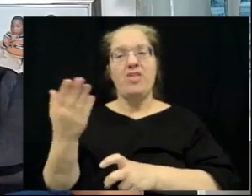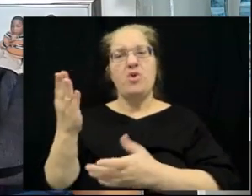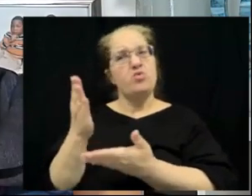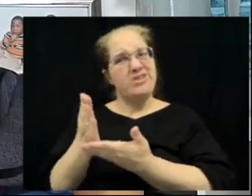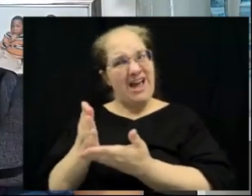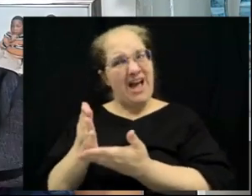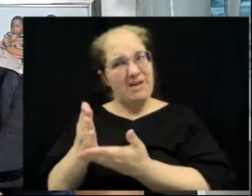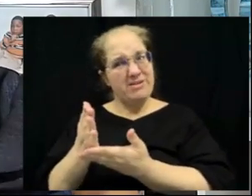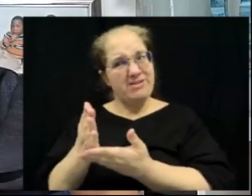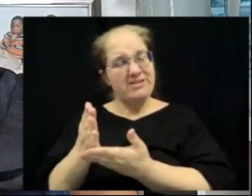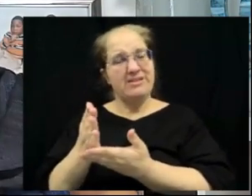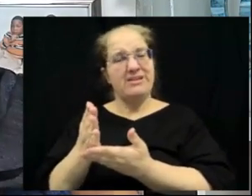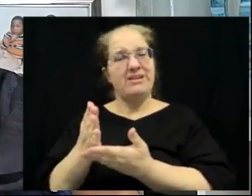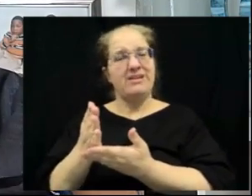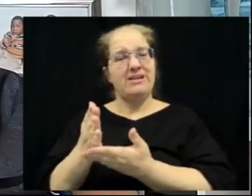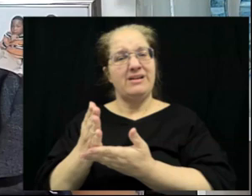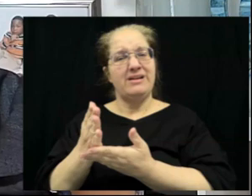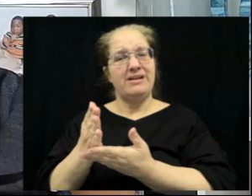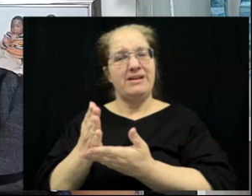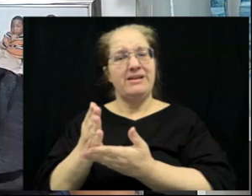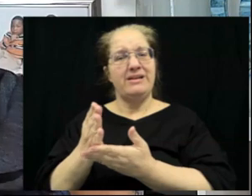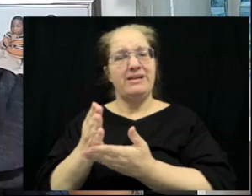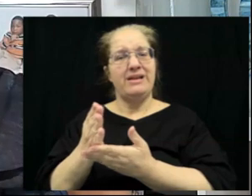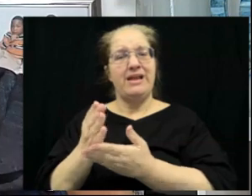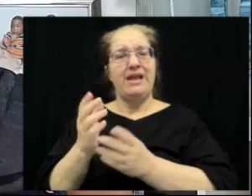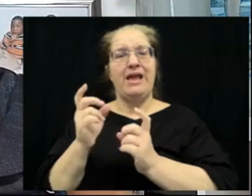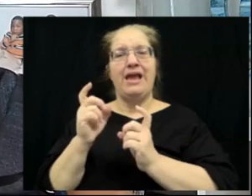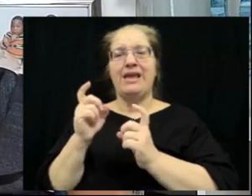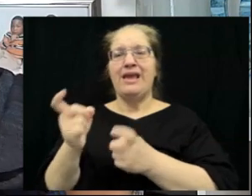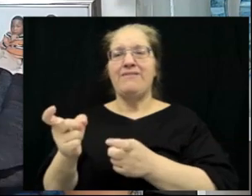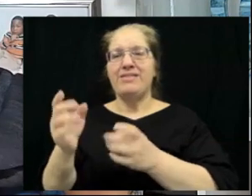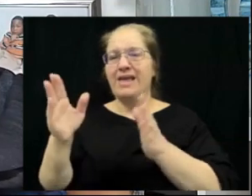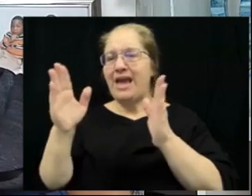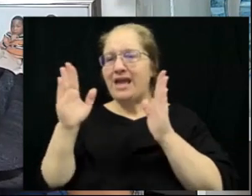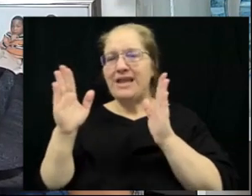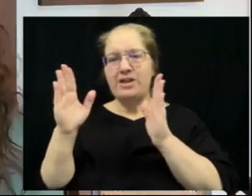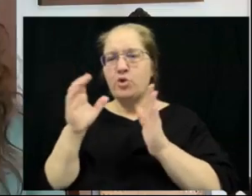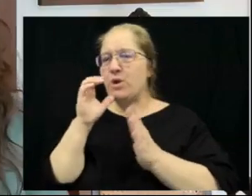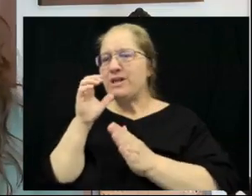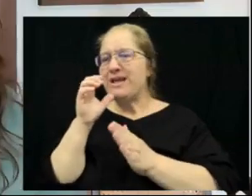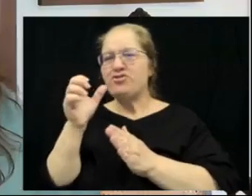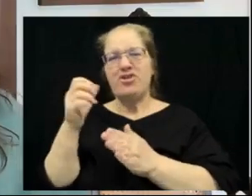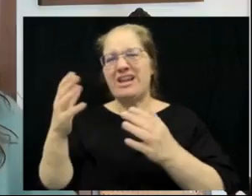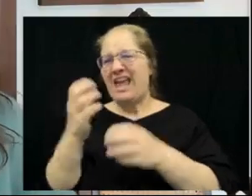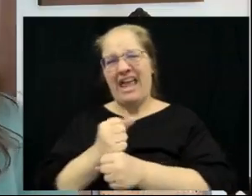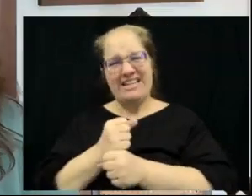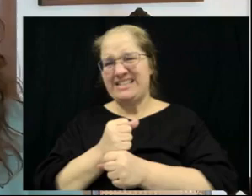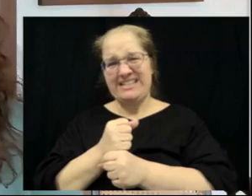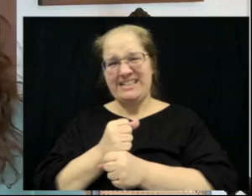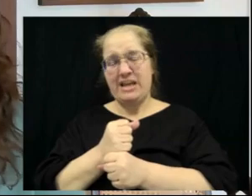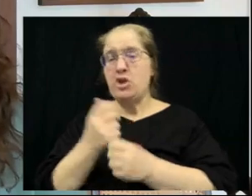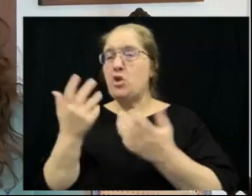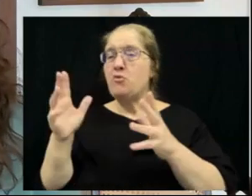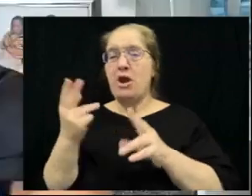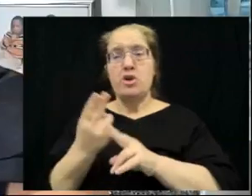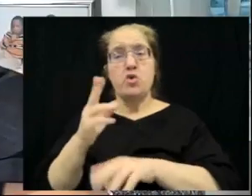doing, is giving that attention when they're not deserving of your time. Mm-hmm. You've already given the